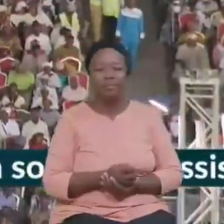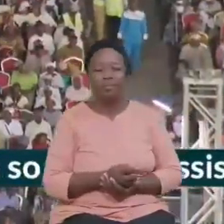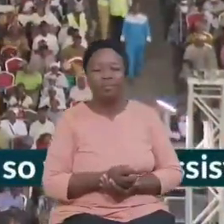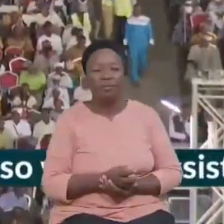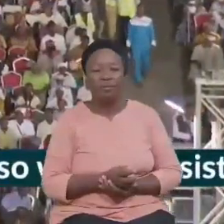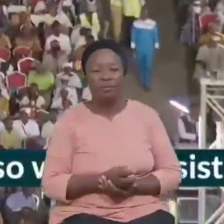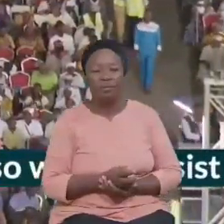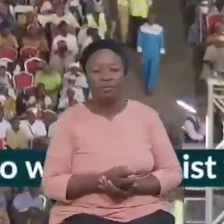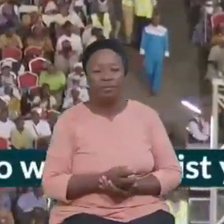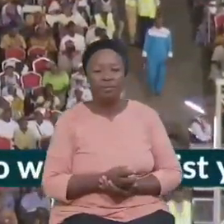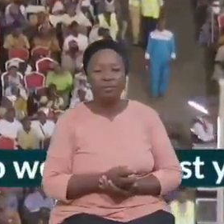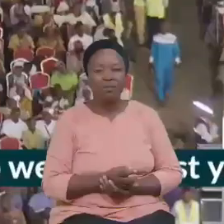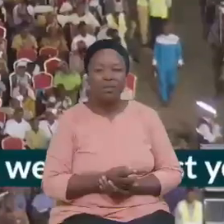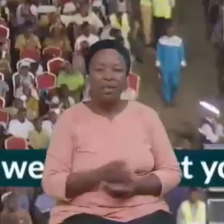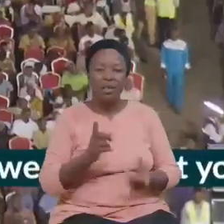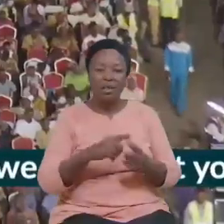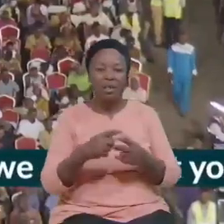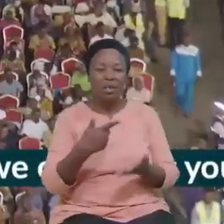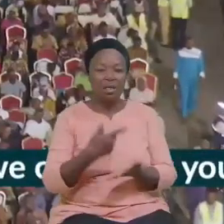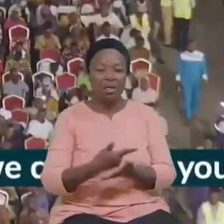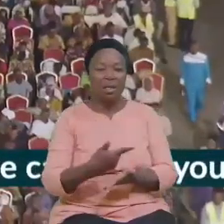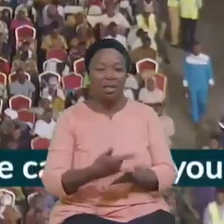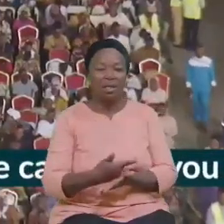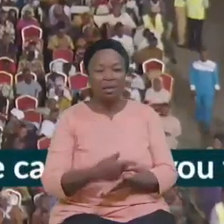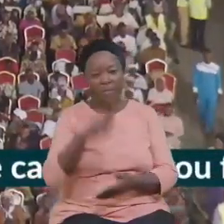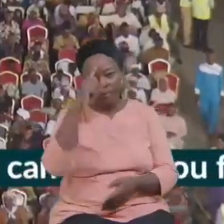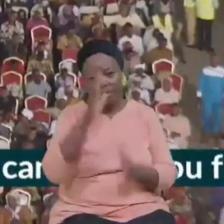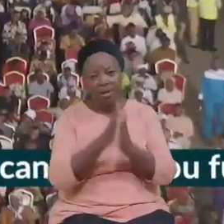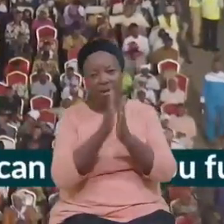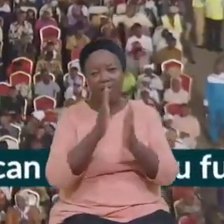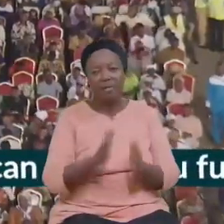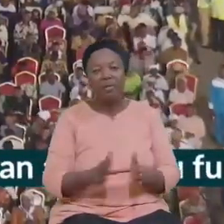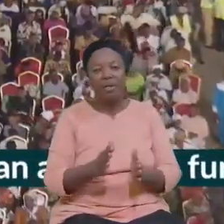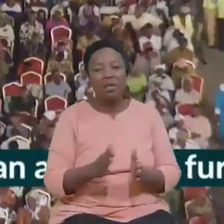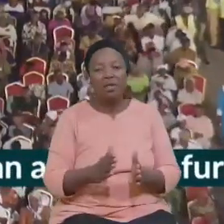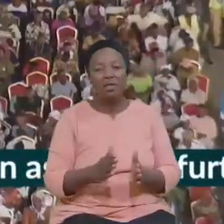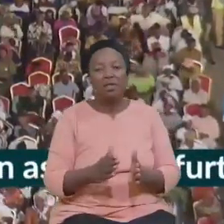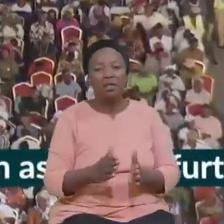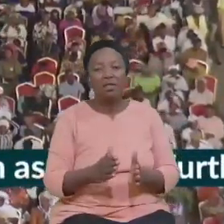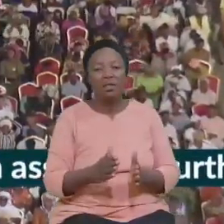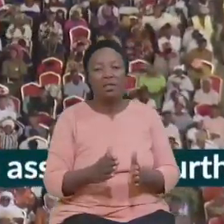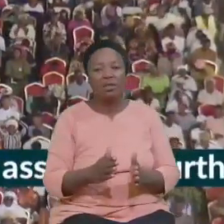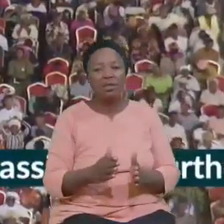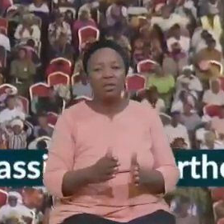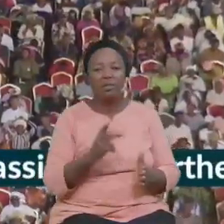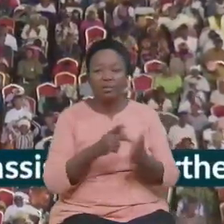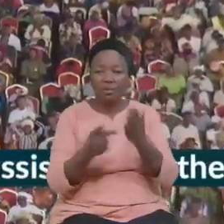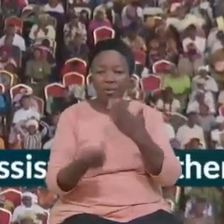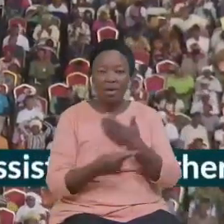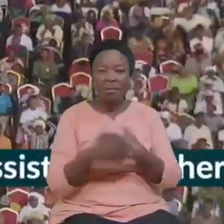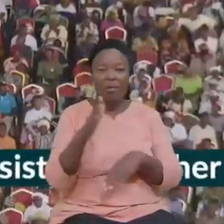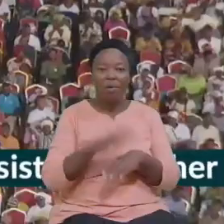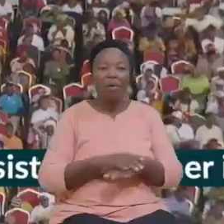Then Ghana Believers Banquet on Sunday, 30th April,